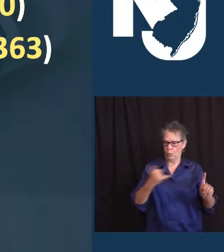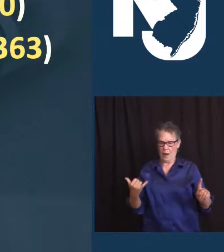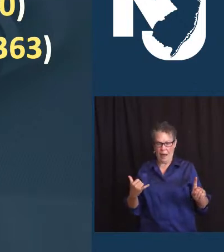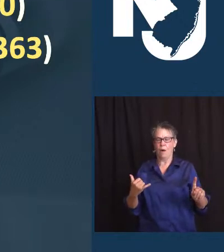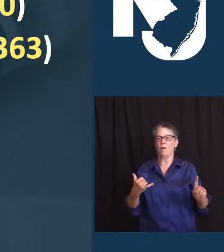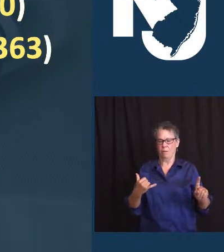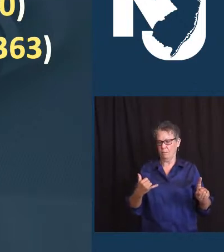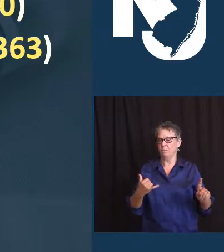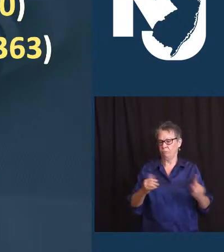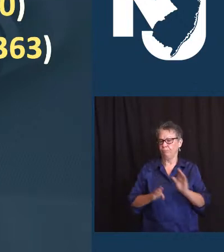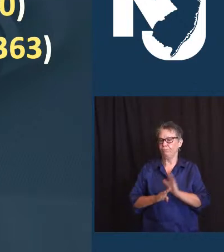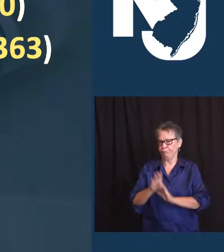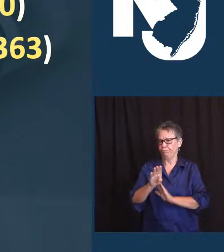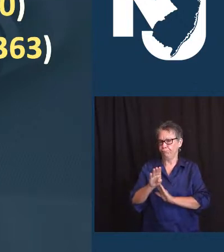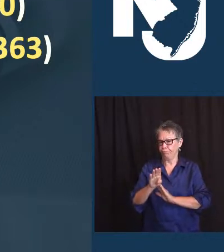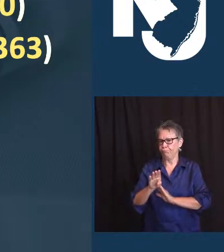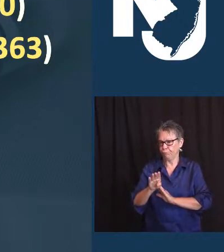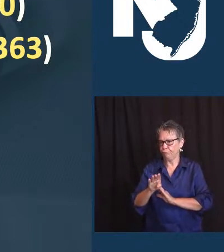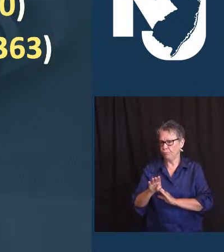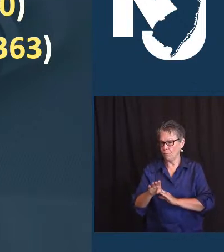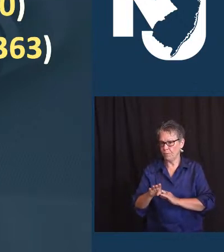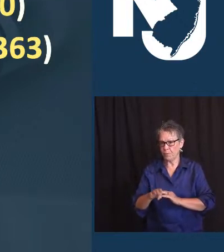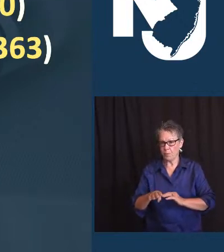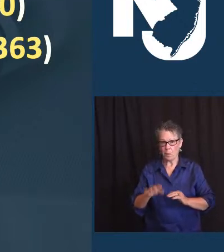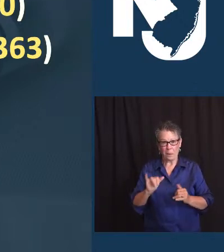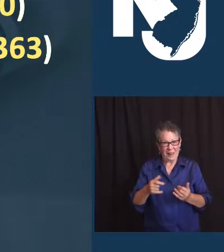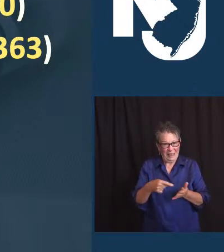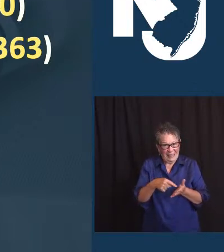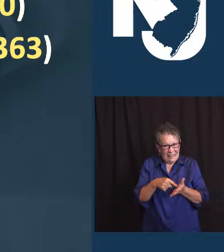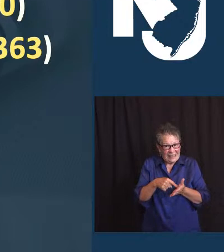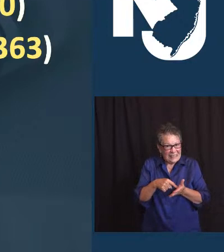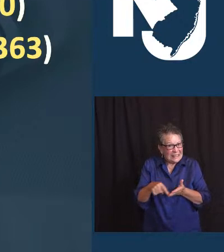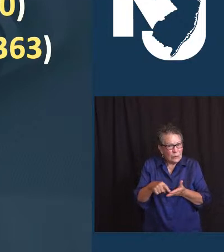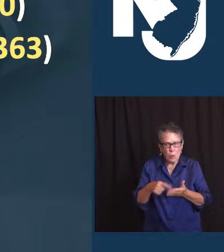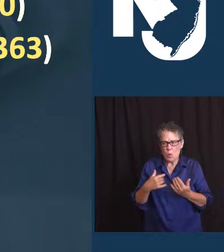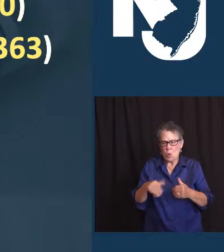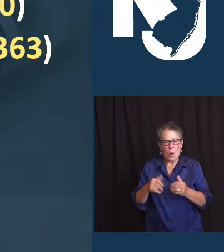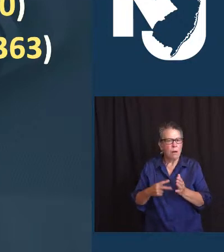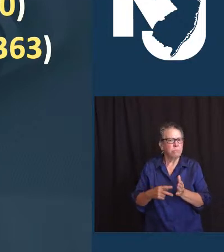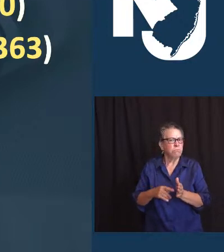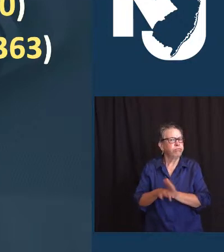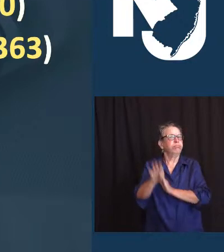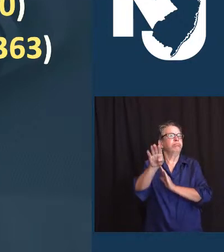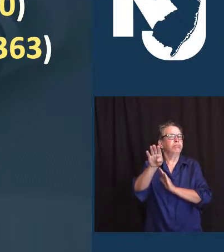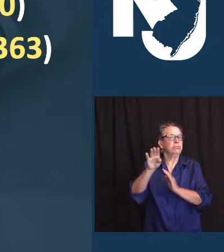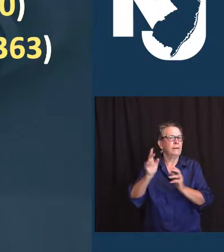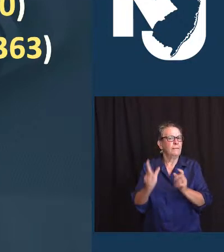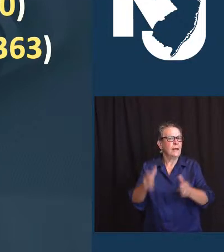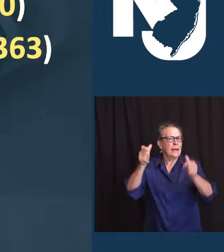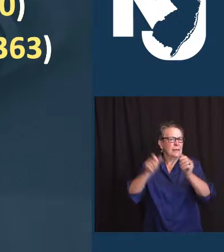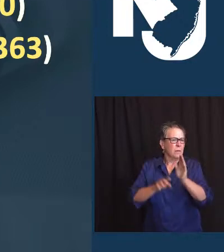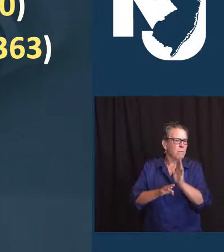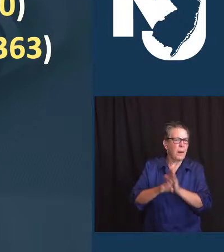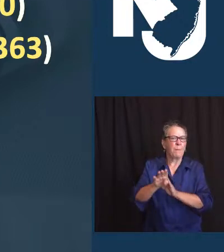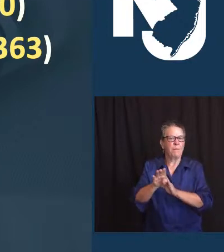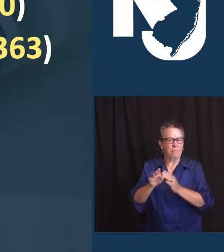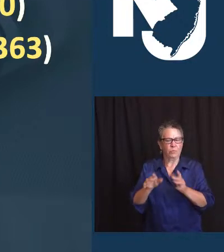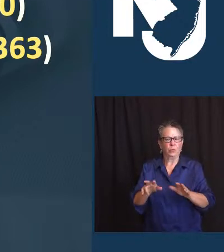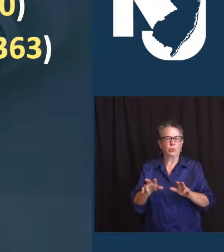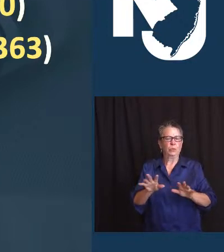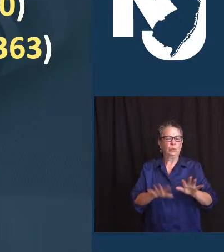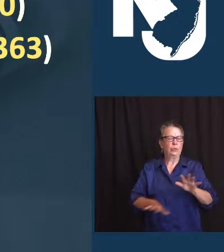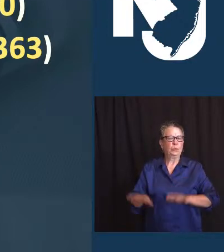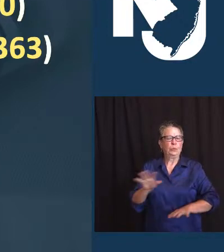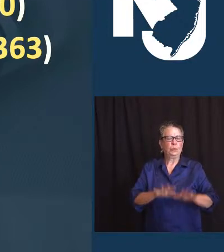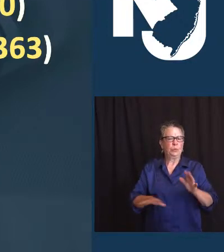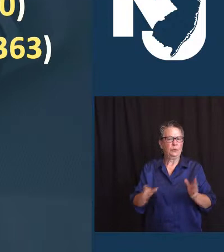4,875 PCR and 1,678 presumed positive antigen tests to our totals. That averaged,